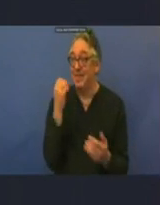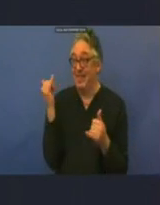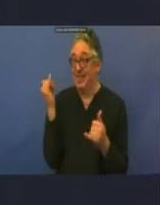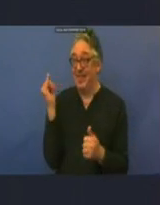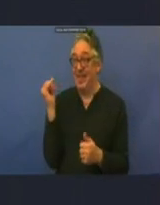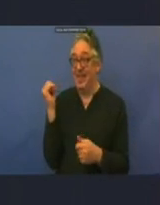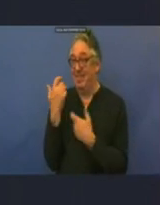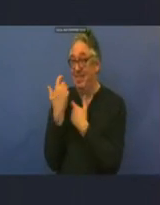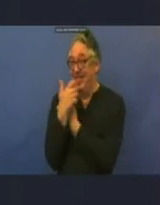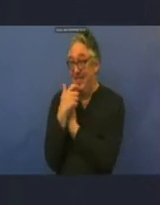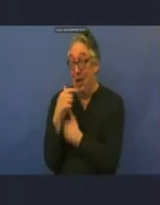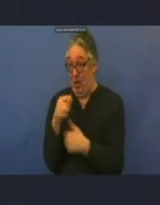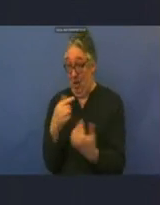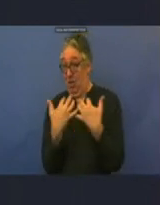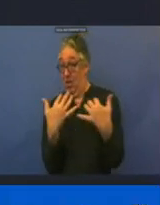That